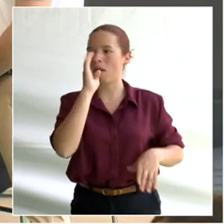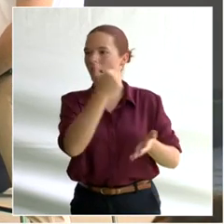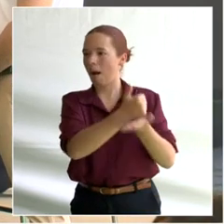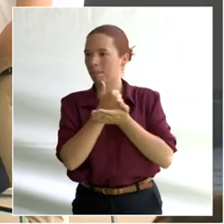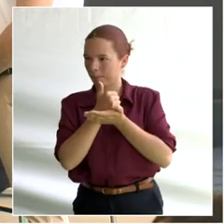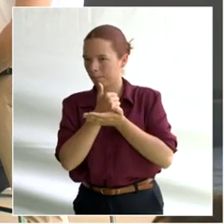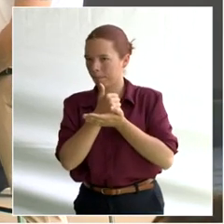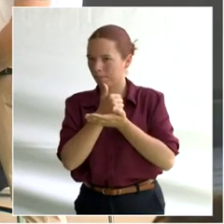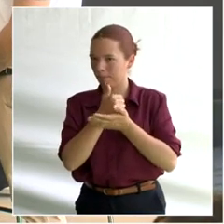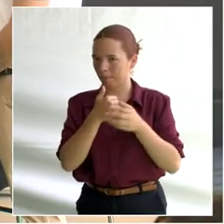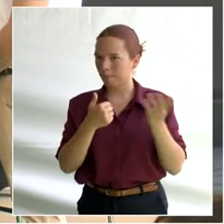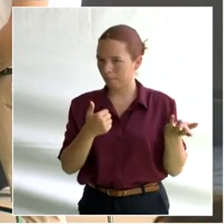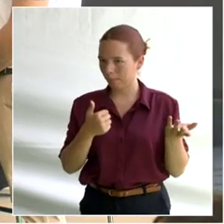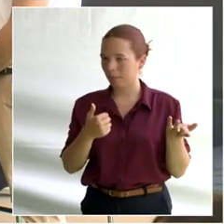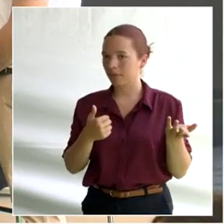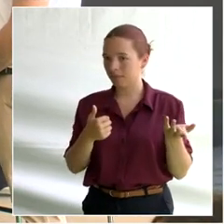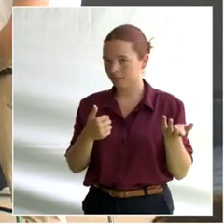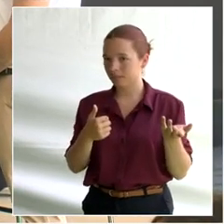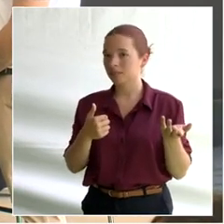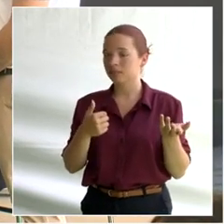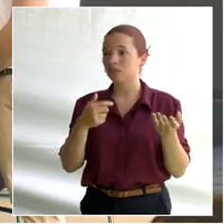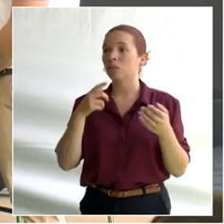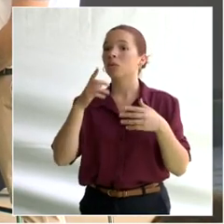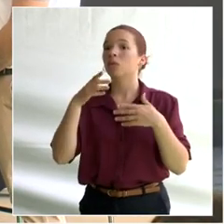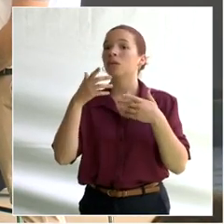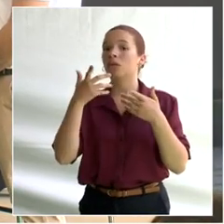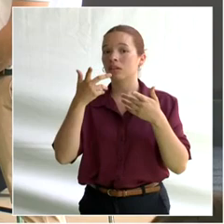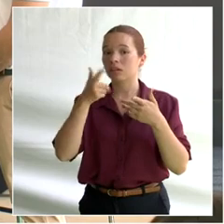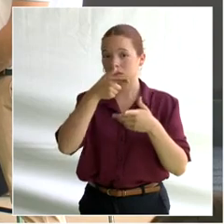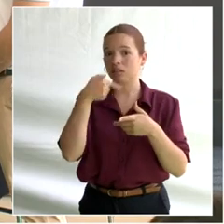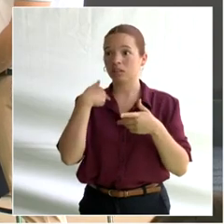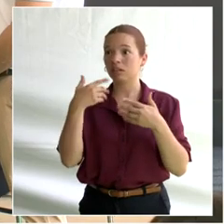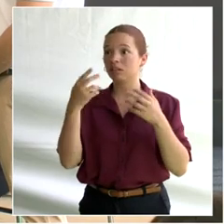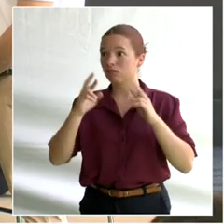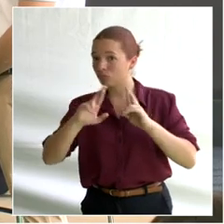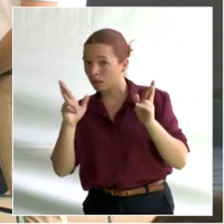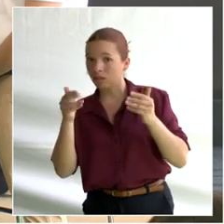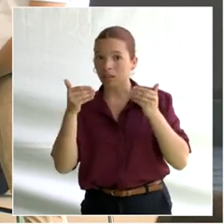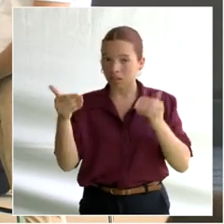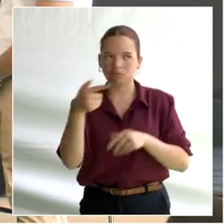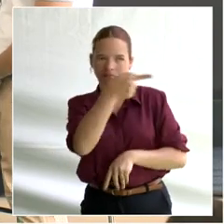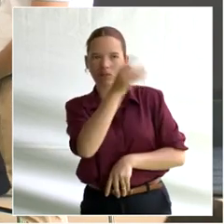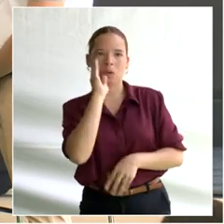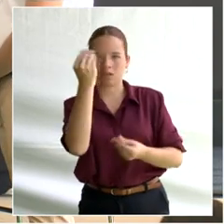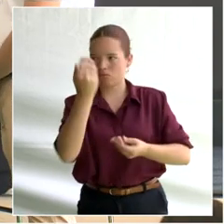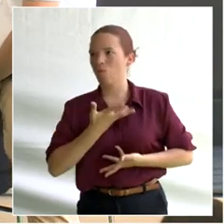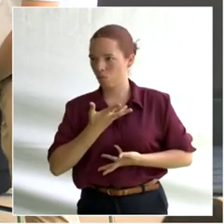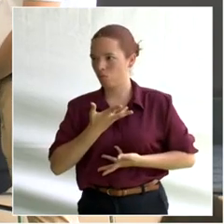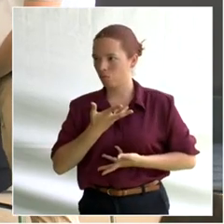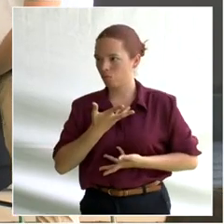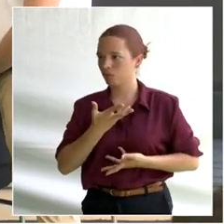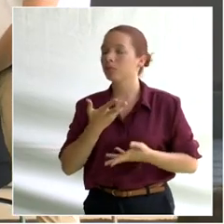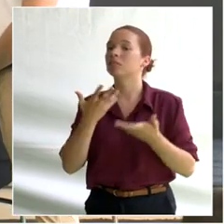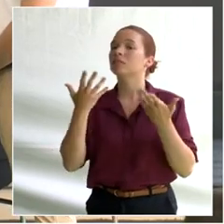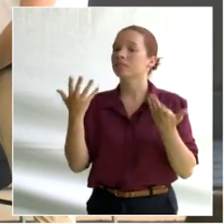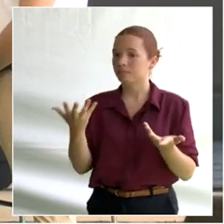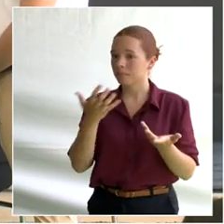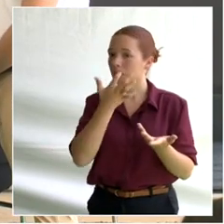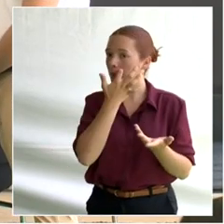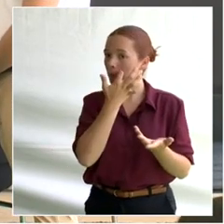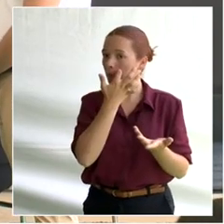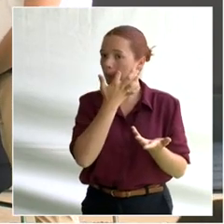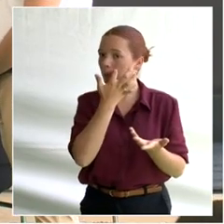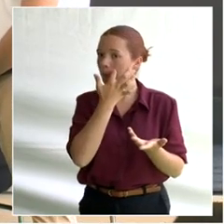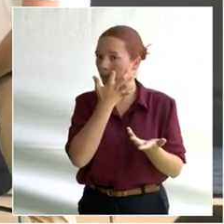when the next section is going to be called, okay? Okay. So as you remember, the first seed had a bye, and